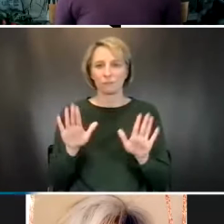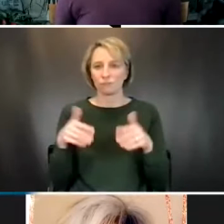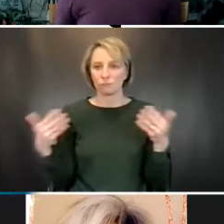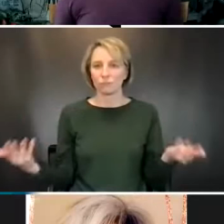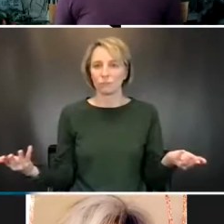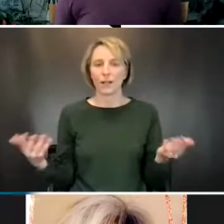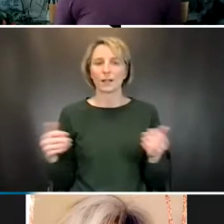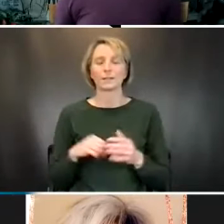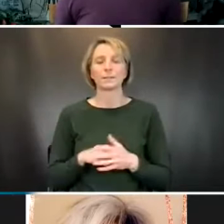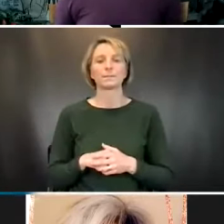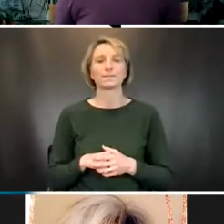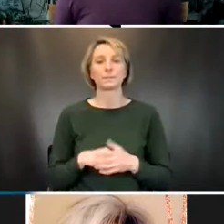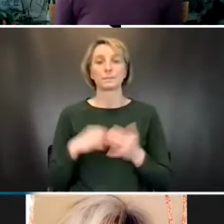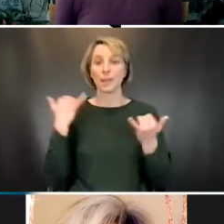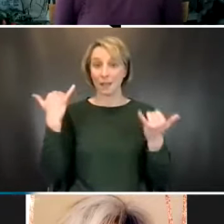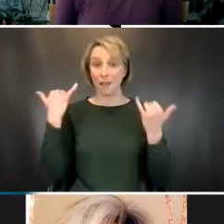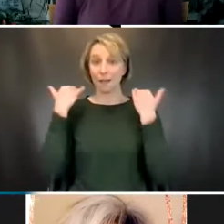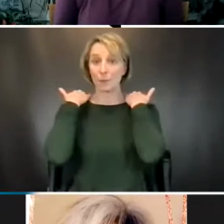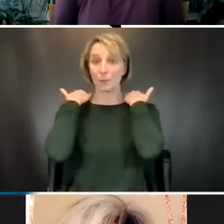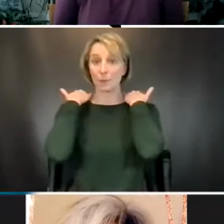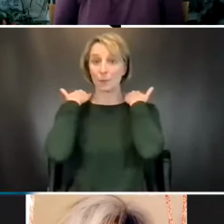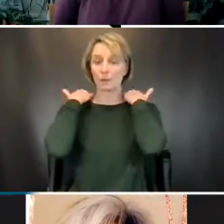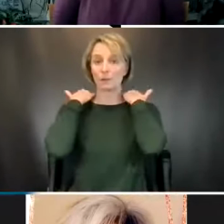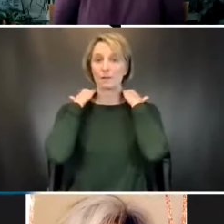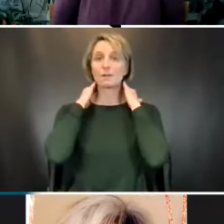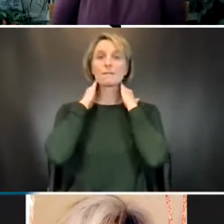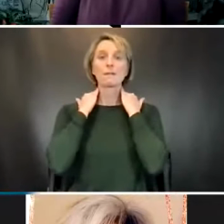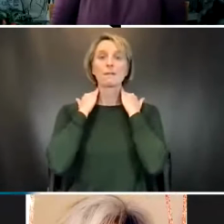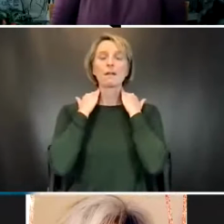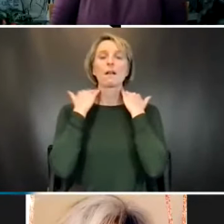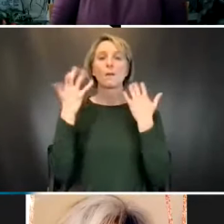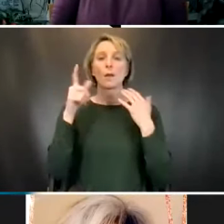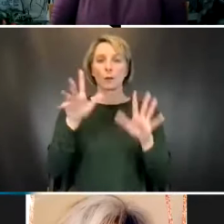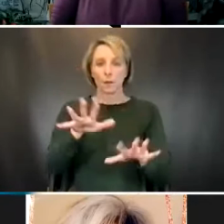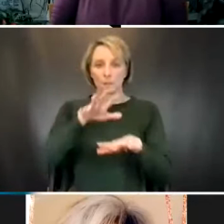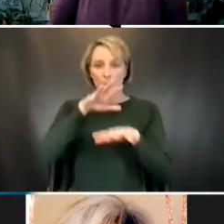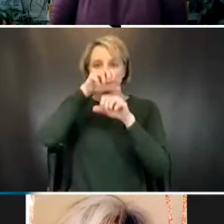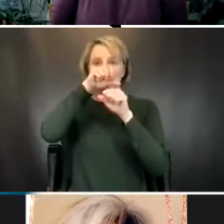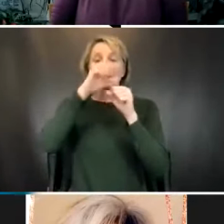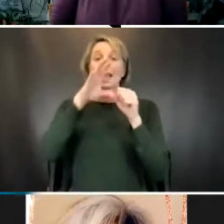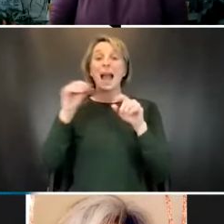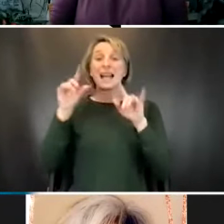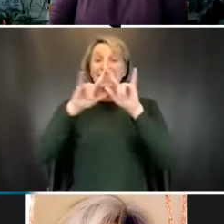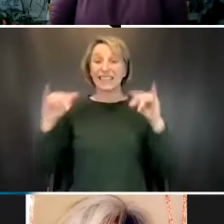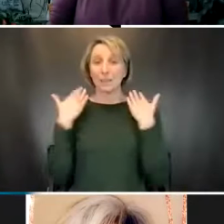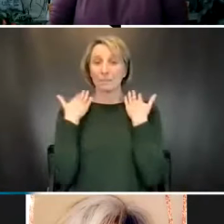And then coming into the shoulders and neck, we're going to inhale, bring the shoulders up towards the ears.